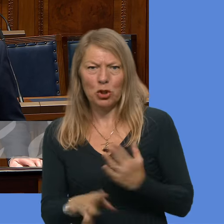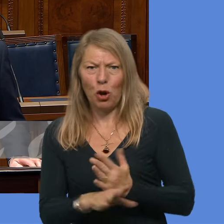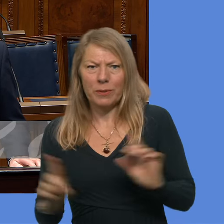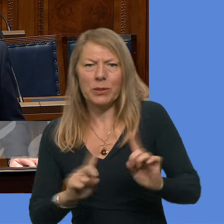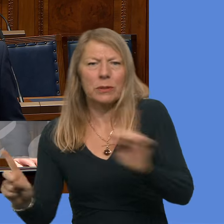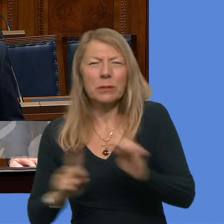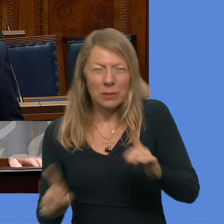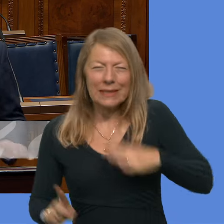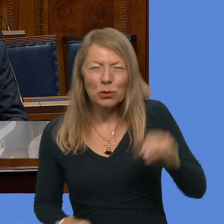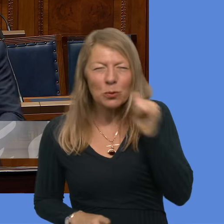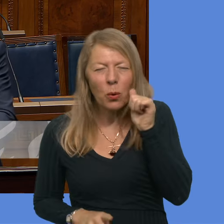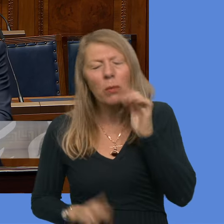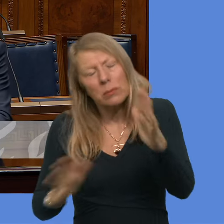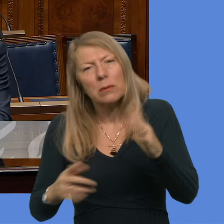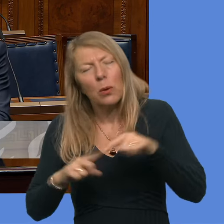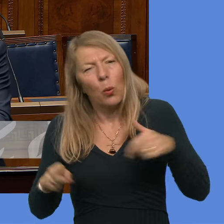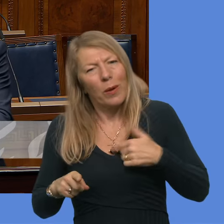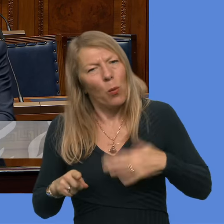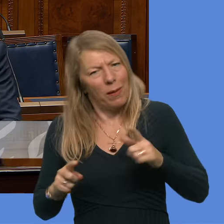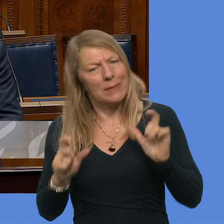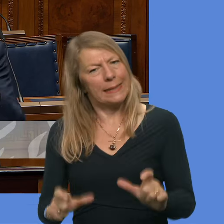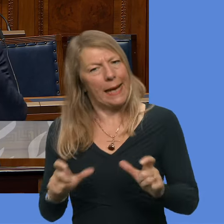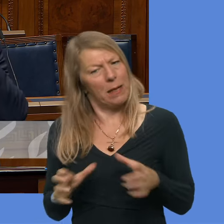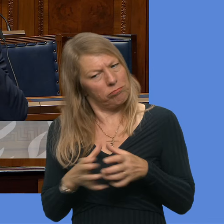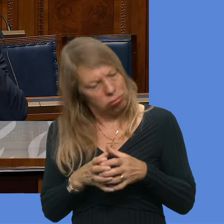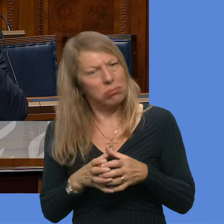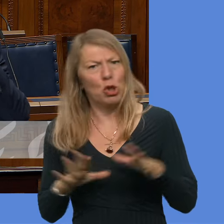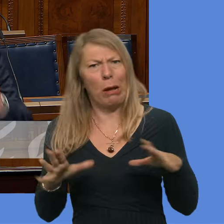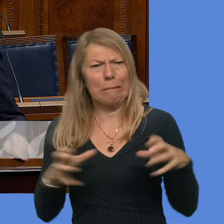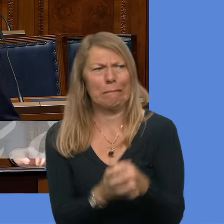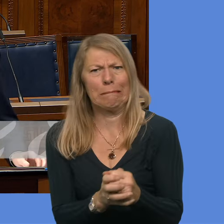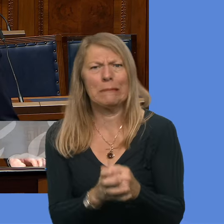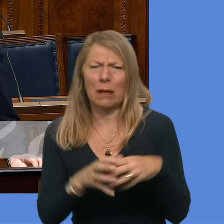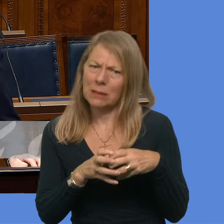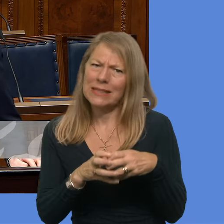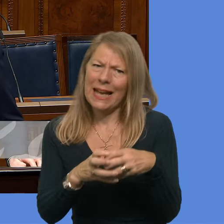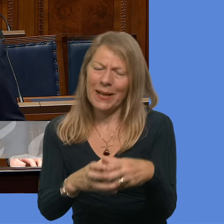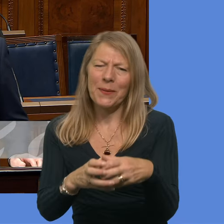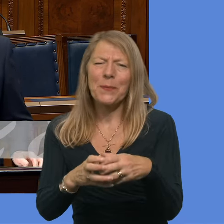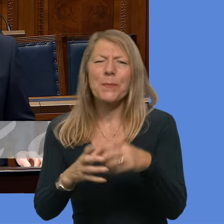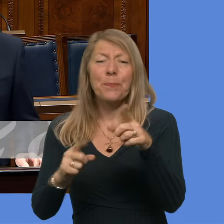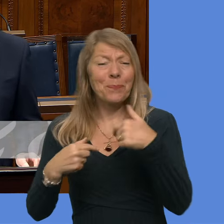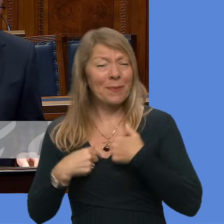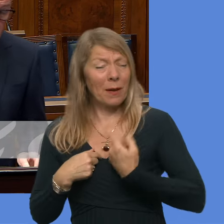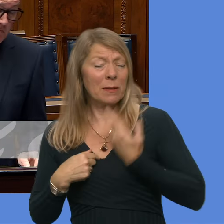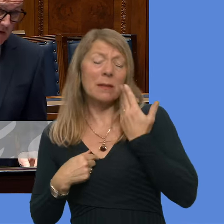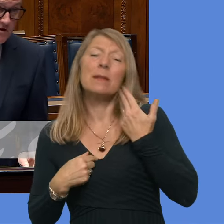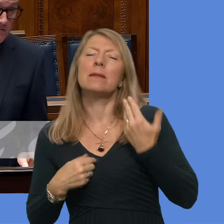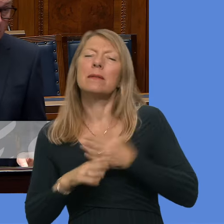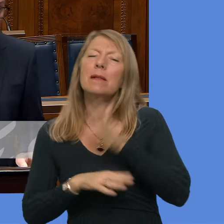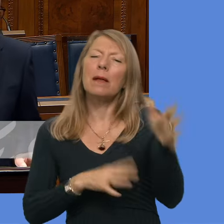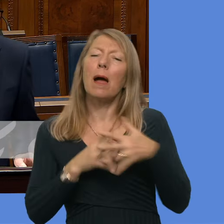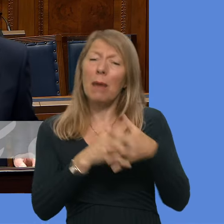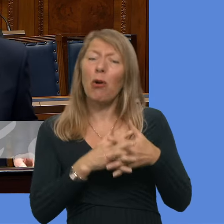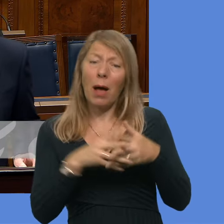as many workers as we can. But as I say, it is early days in those discussions. I did take the opportunity, was in the States, to mention to